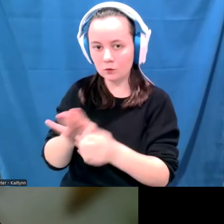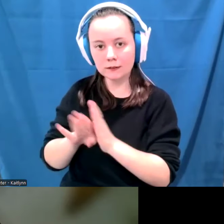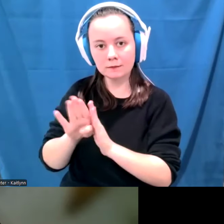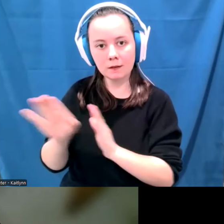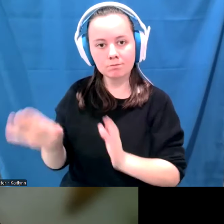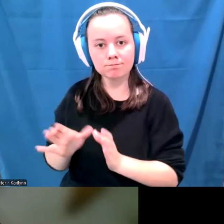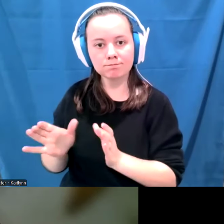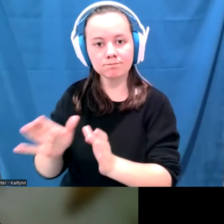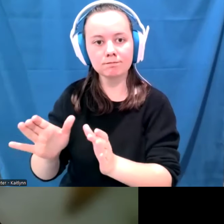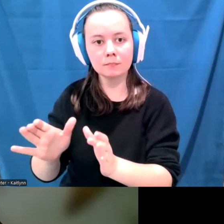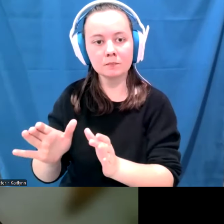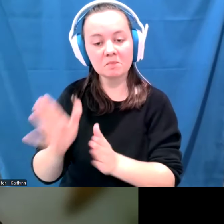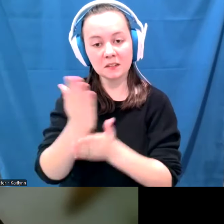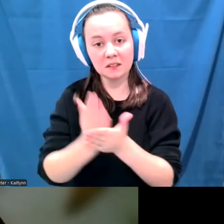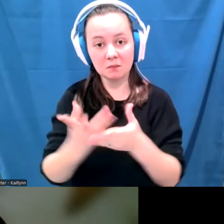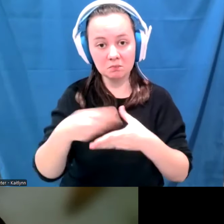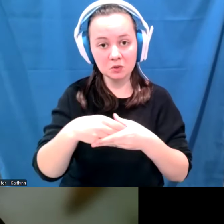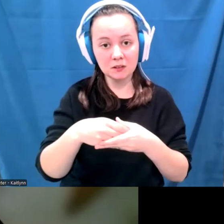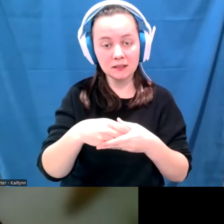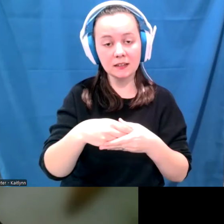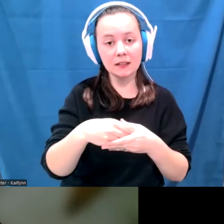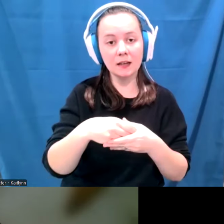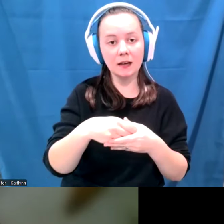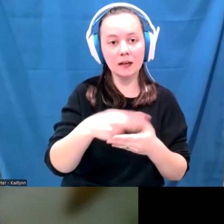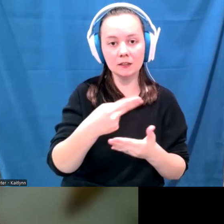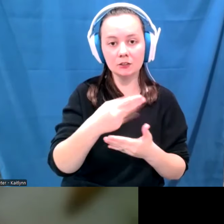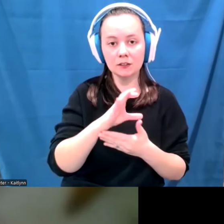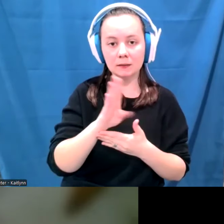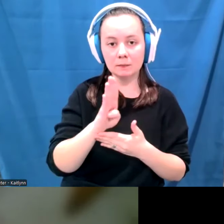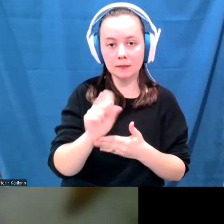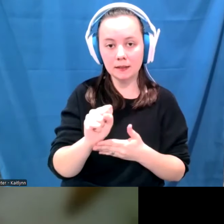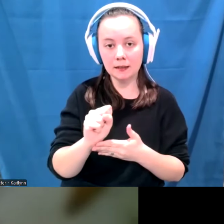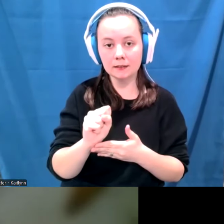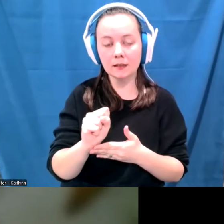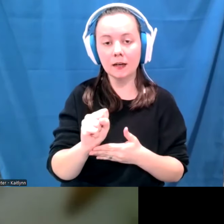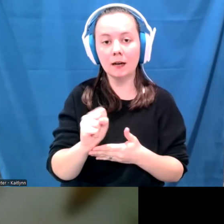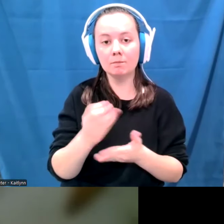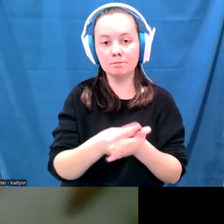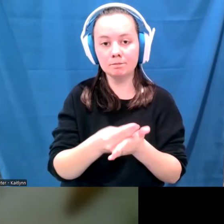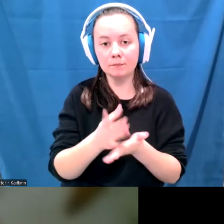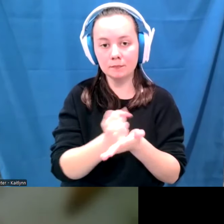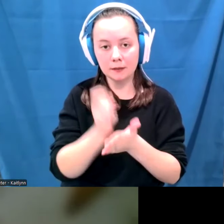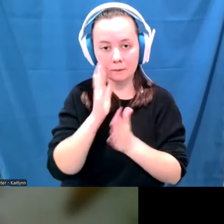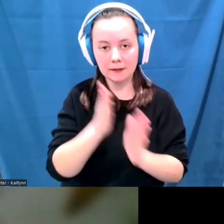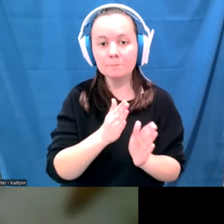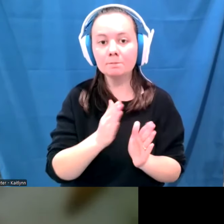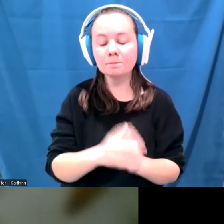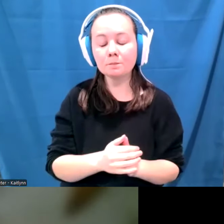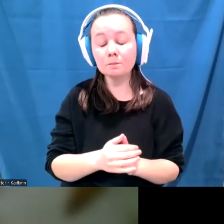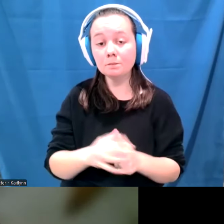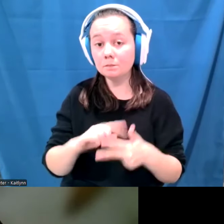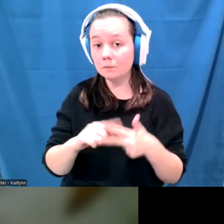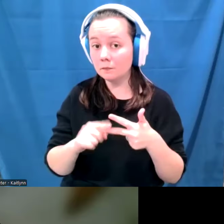American Rescue Plan Act, HCBS spending plan. And then the third area that I just wanted to